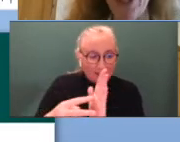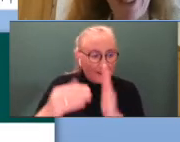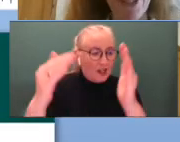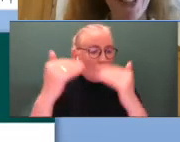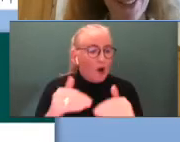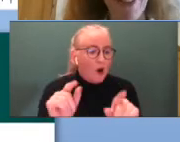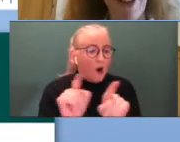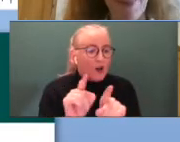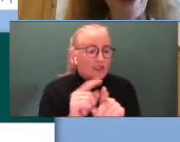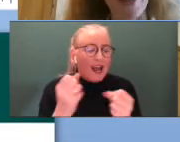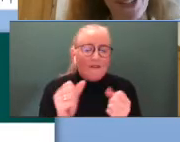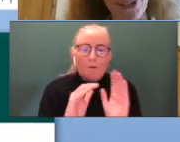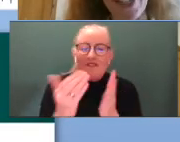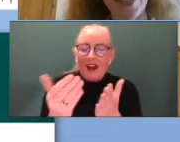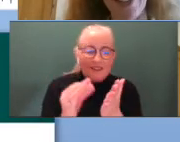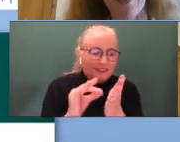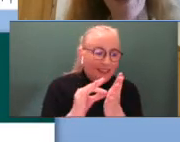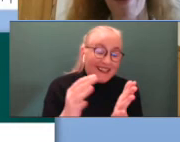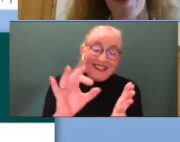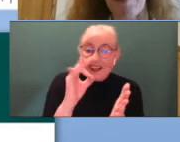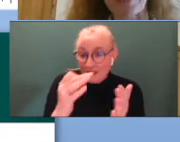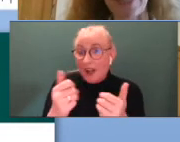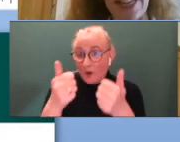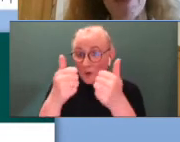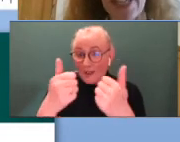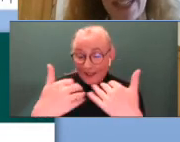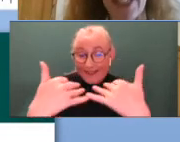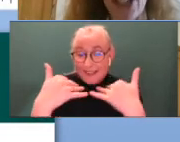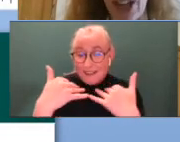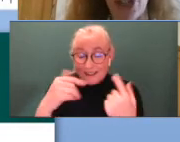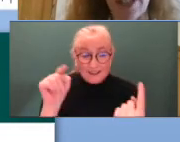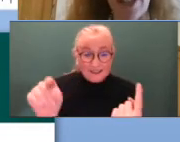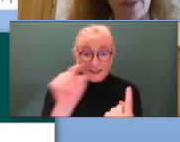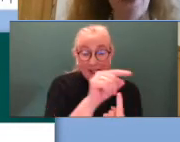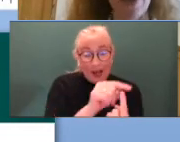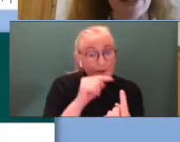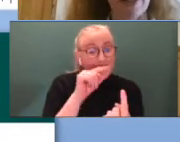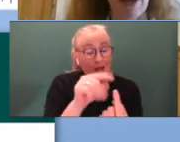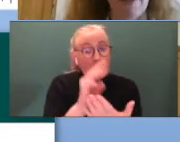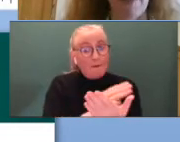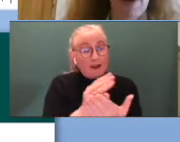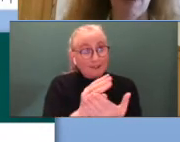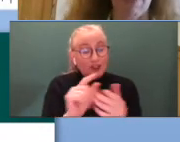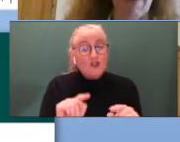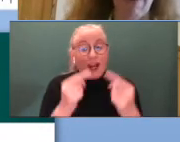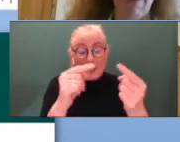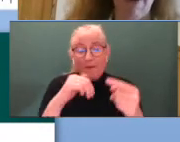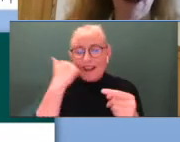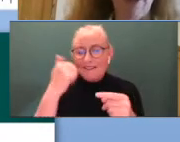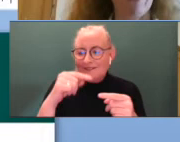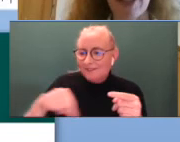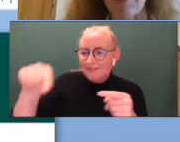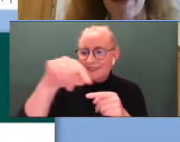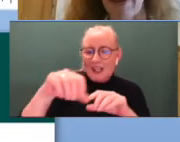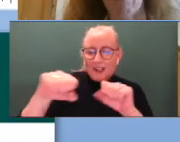live and die on data, and getting good data is particularly challenging. Service providers are